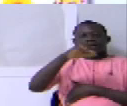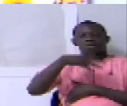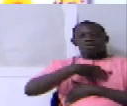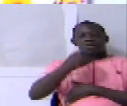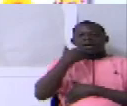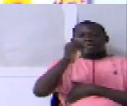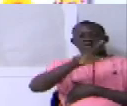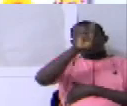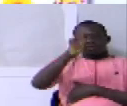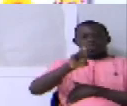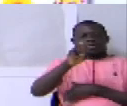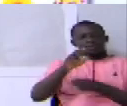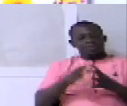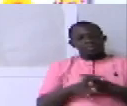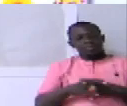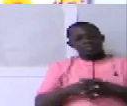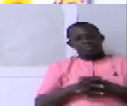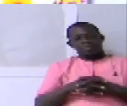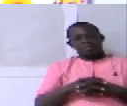nyininkara.